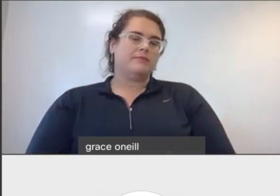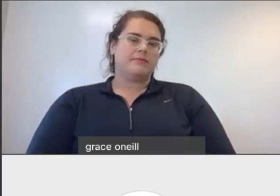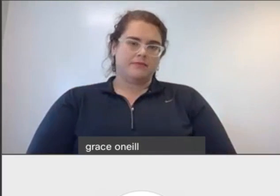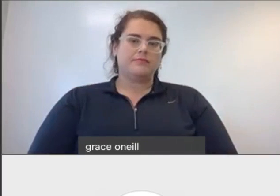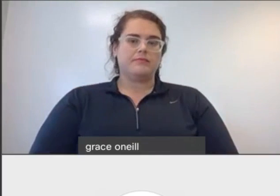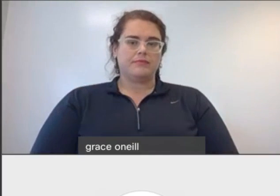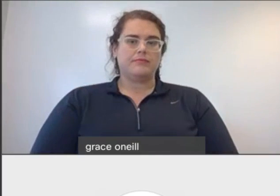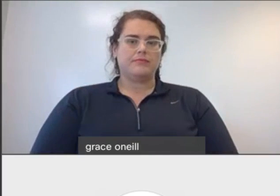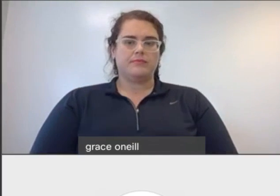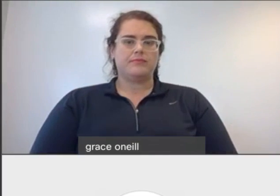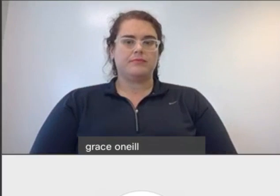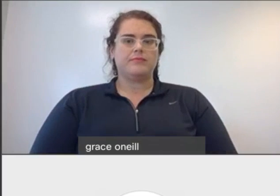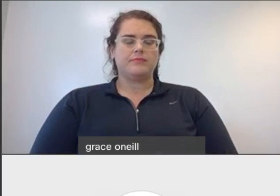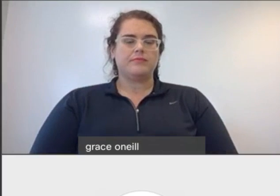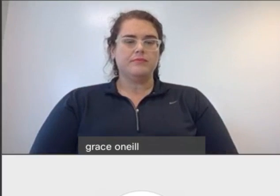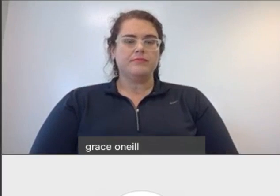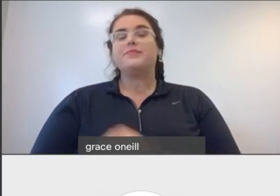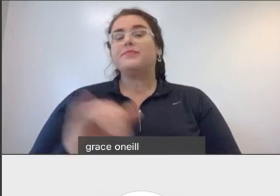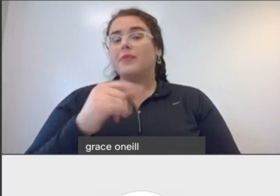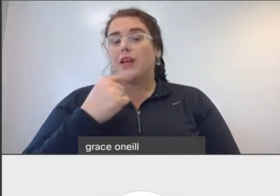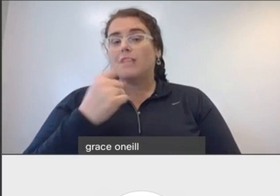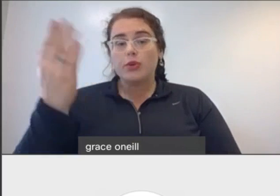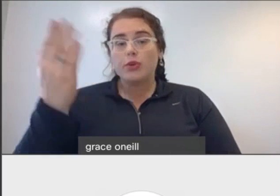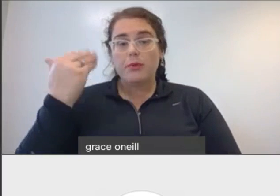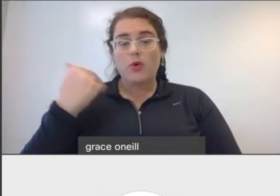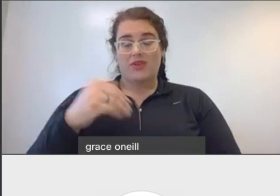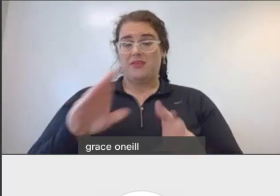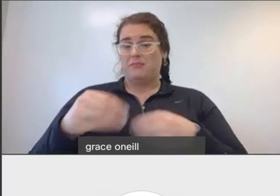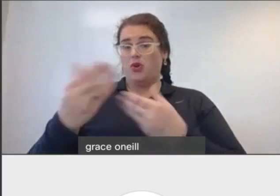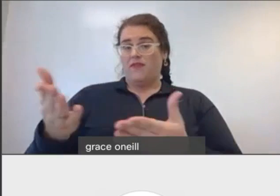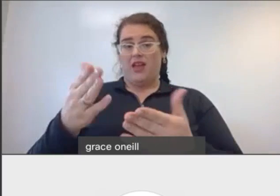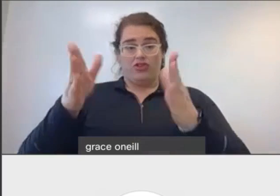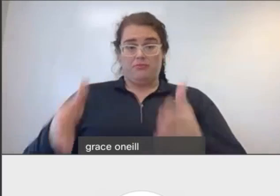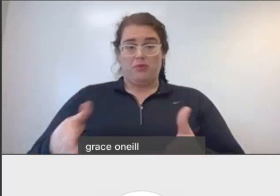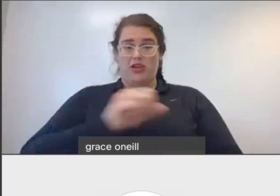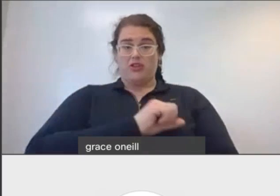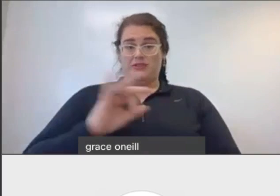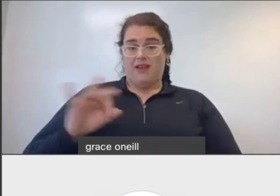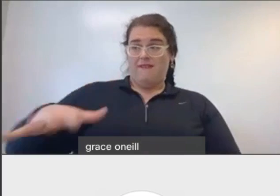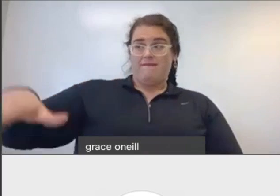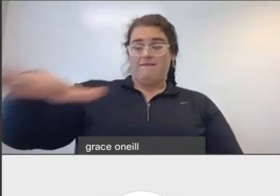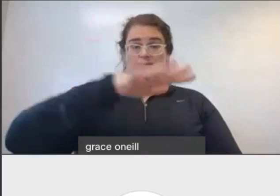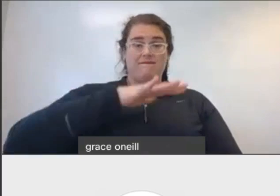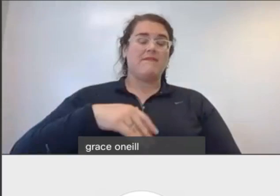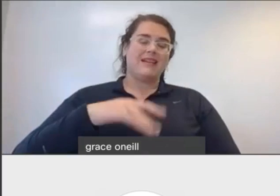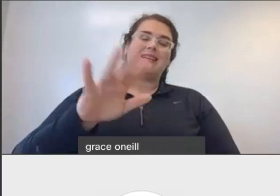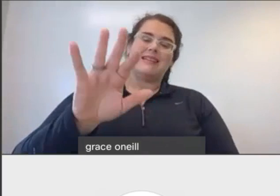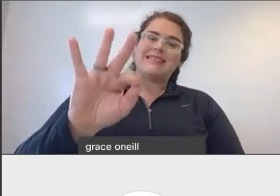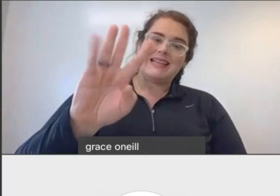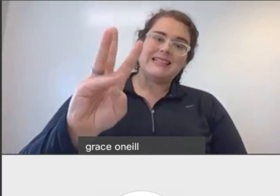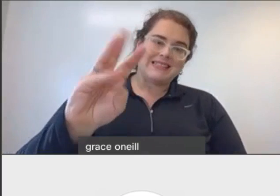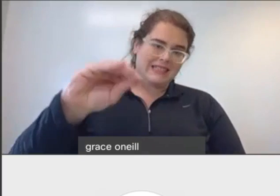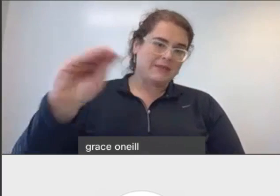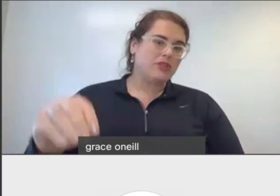As I did say earlier, 96% of our provider staff are current with vaccination,